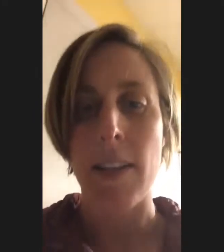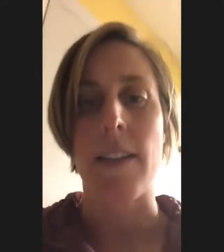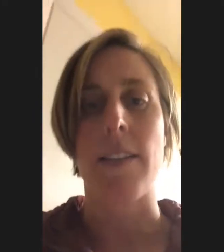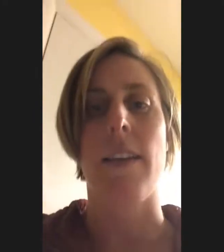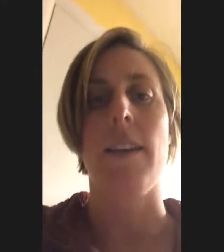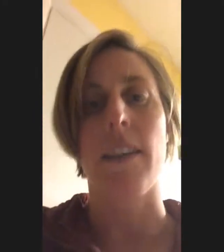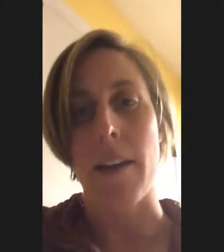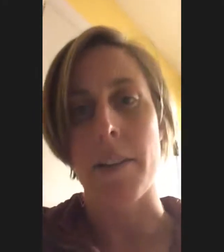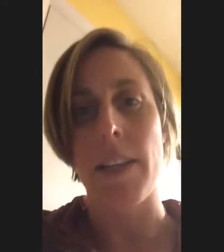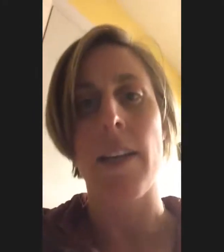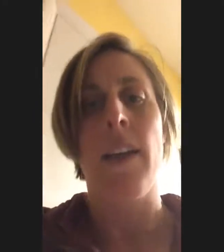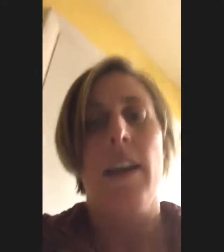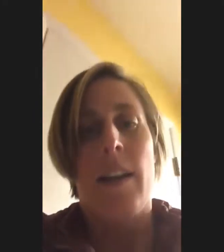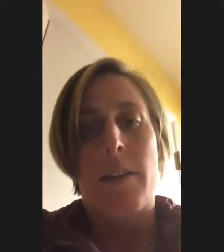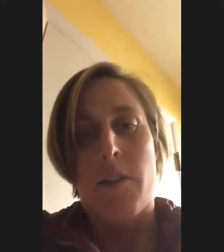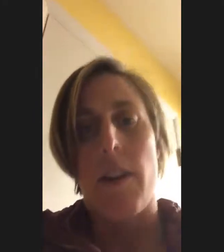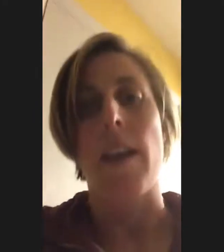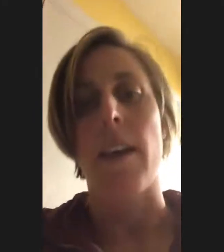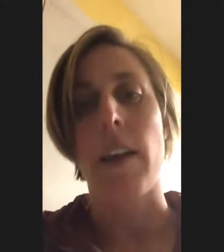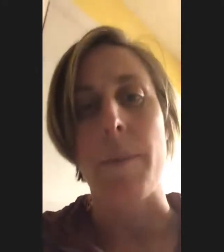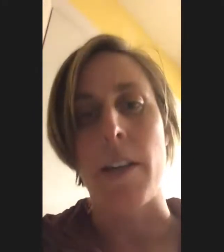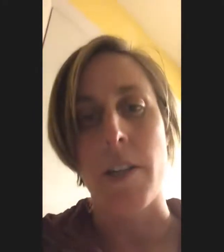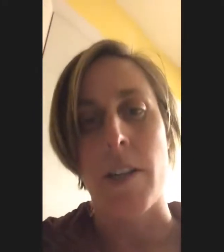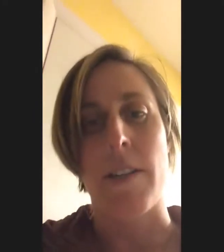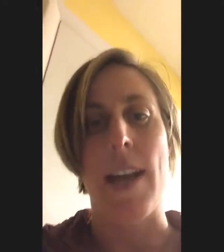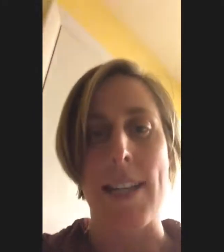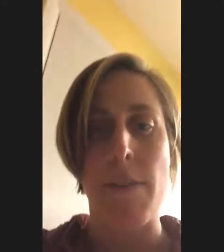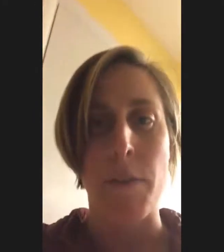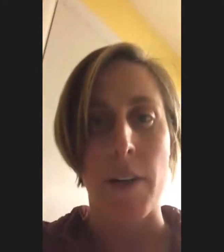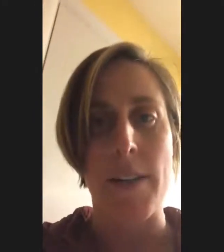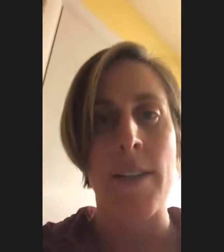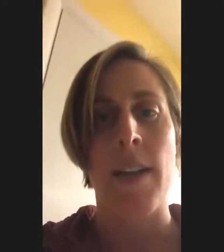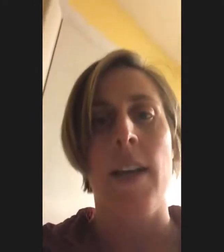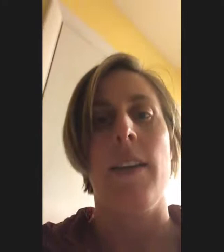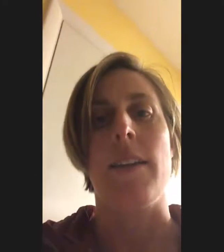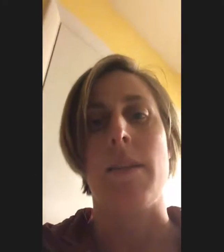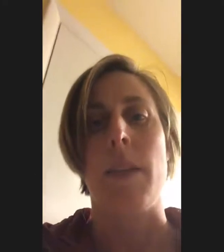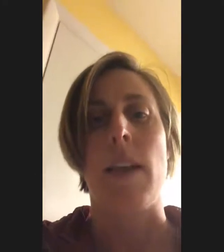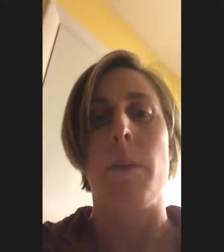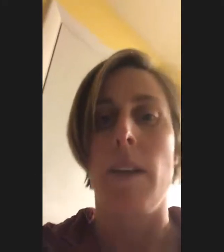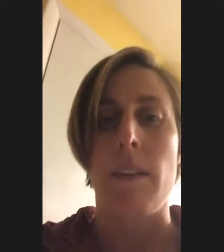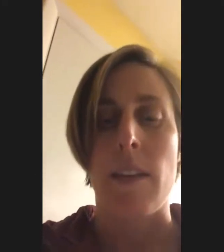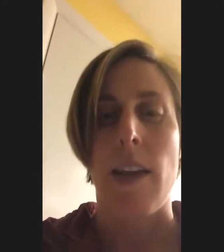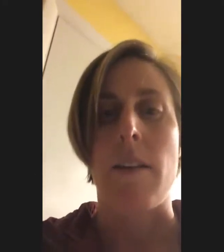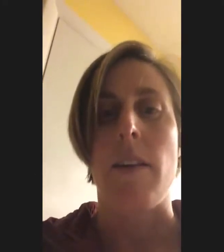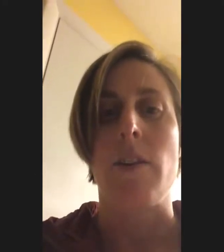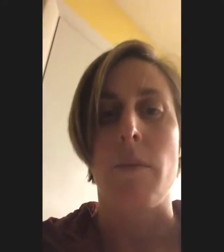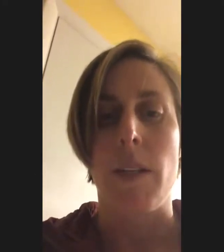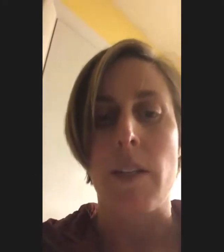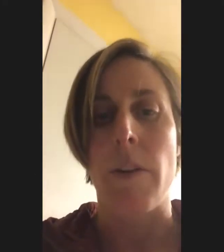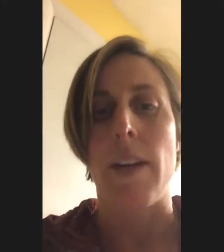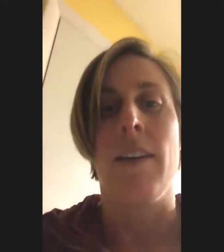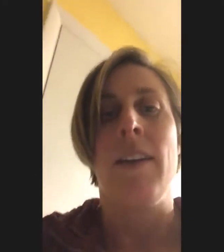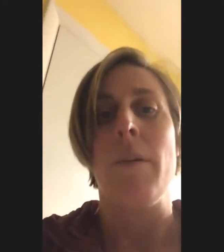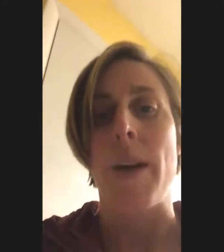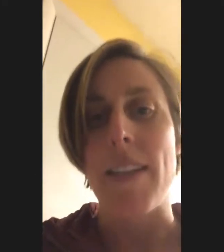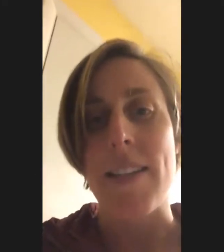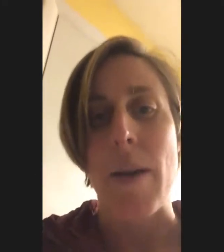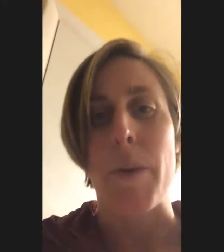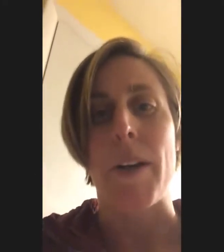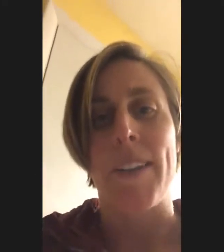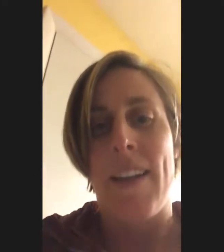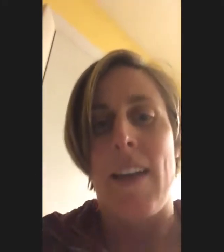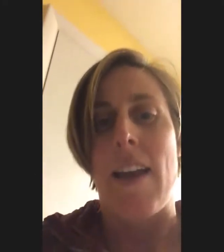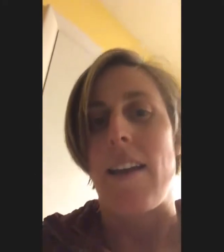and cities in the county is to create a climate action task force. That's something I believe that the county should be doing by